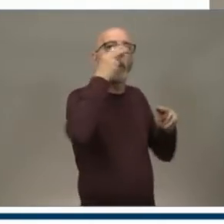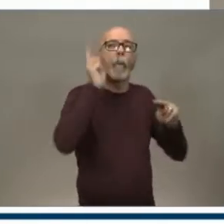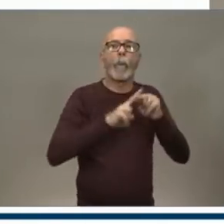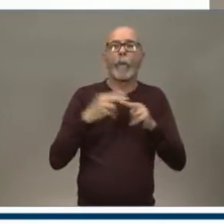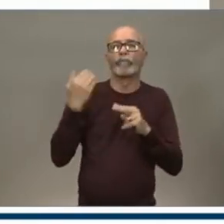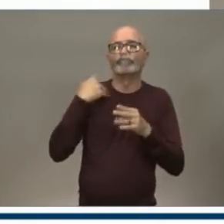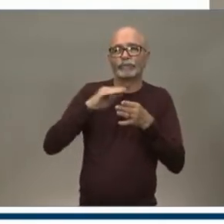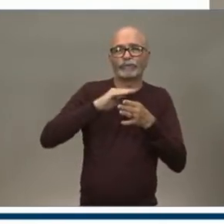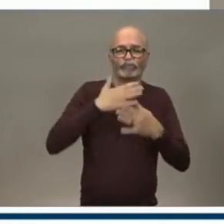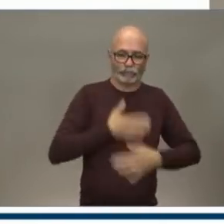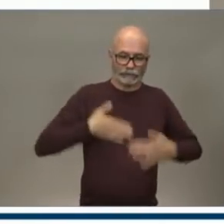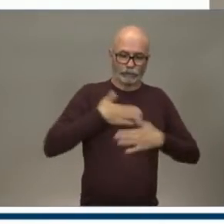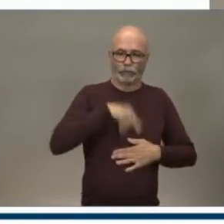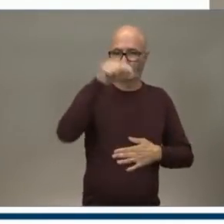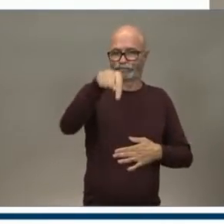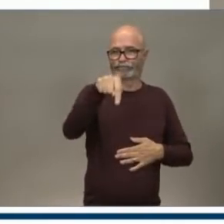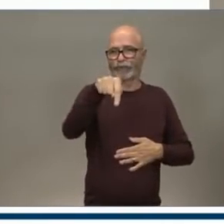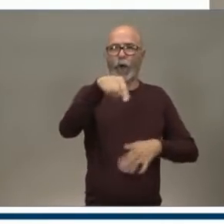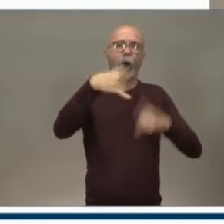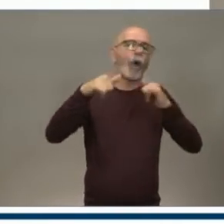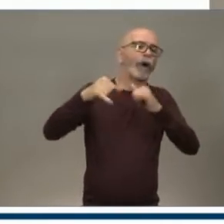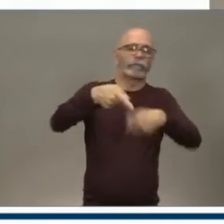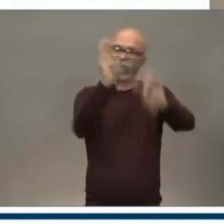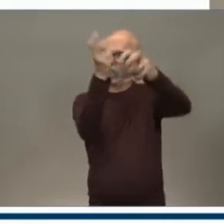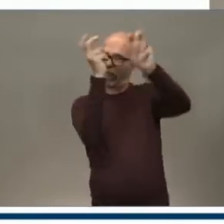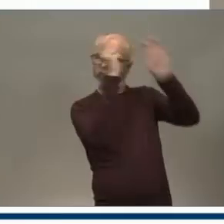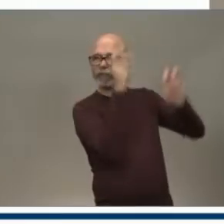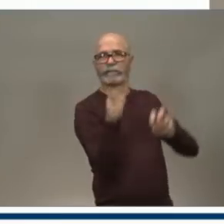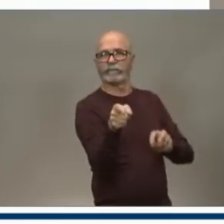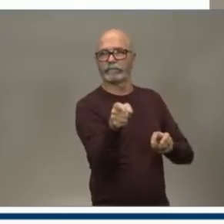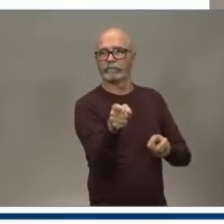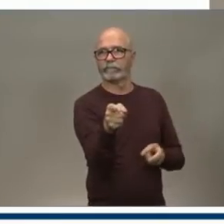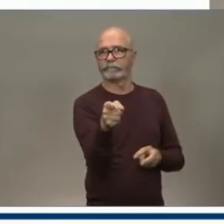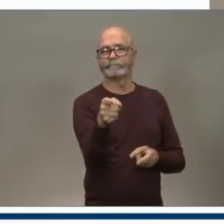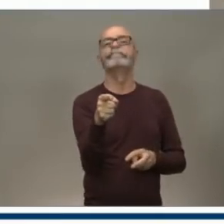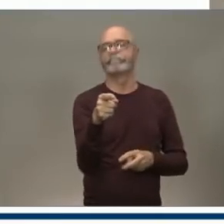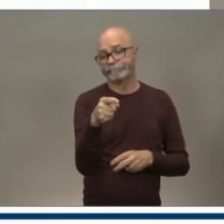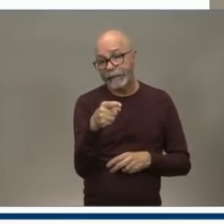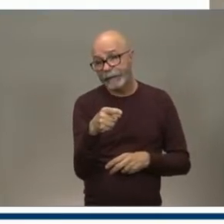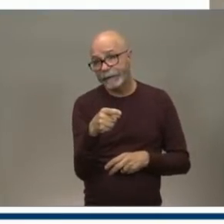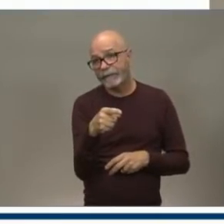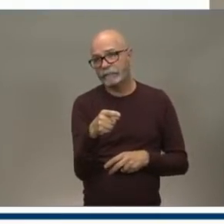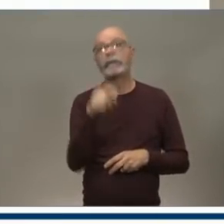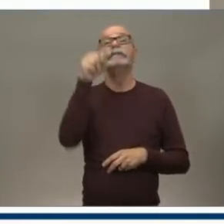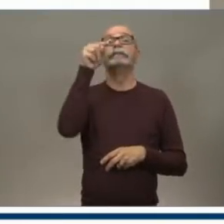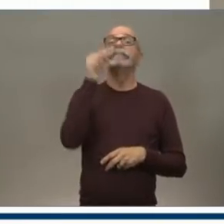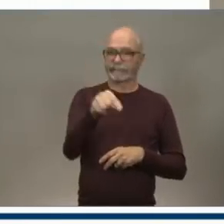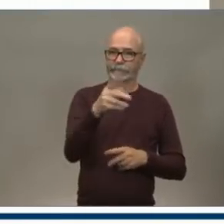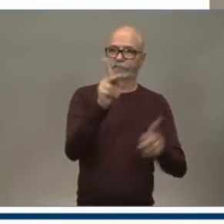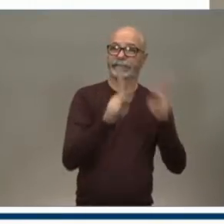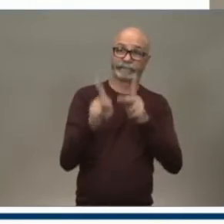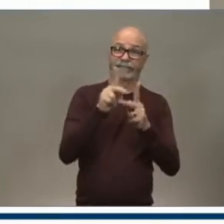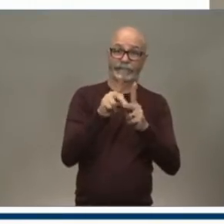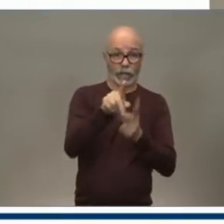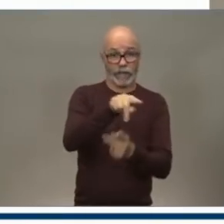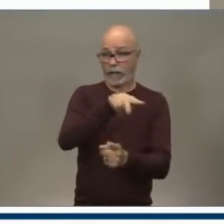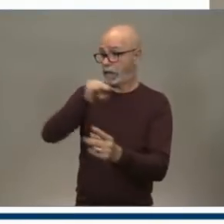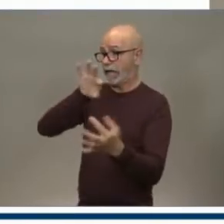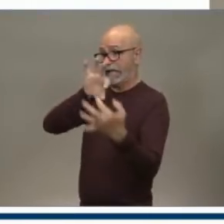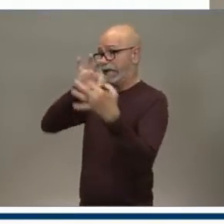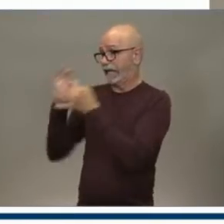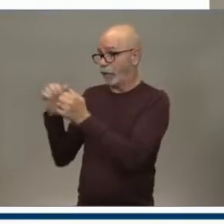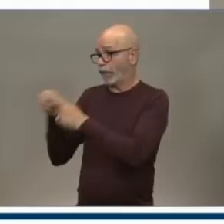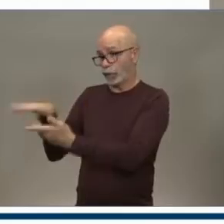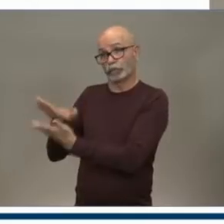That there's nothing that would suggest that the individuals involved in the school cases are in any way part of that